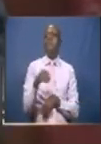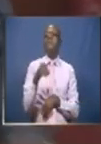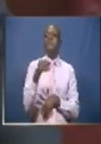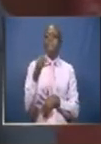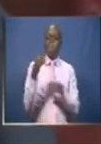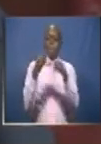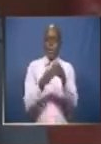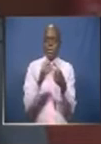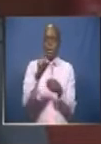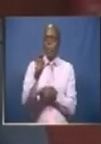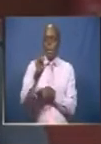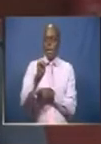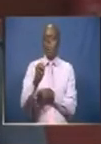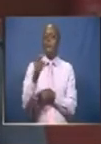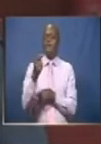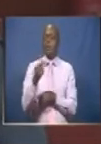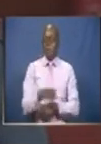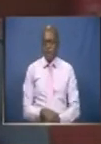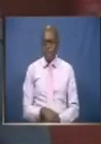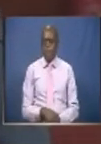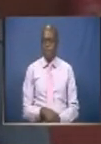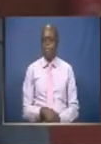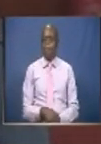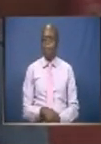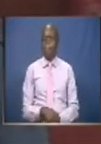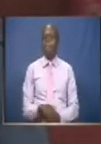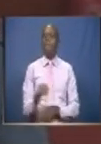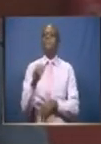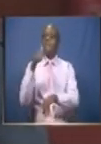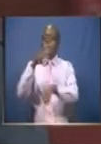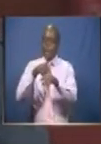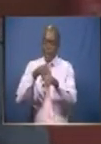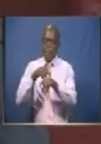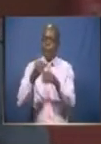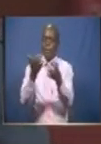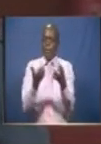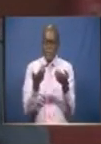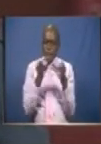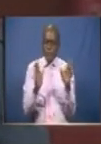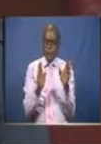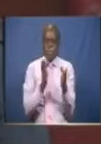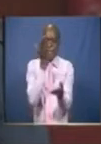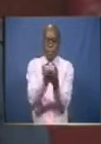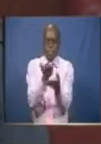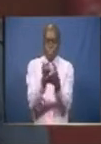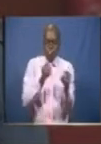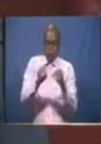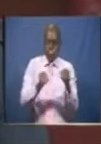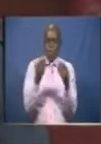shillings, 896,551 and 70 cents, Mr. Speaker. And once the CDF board will be in receipt of such